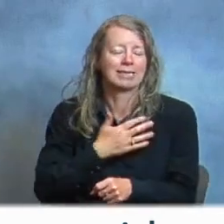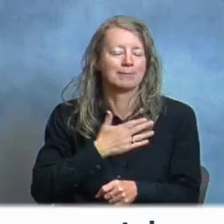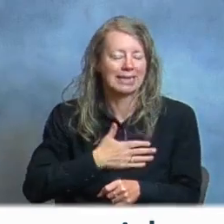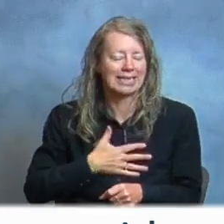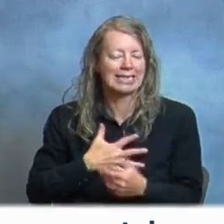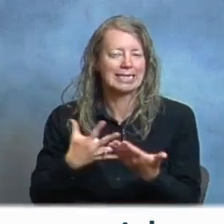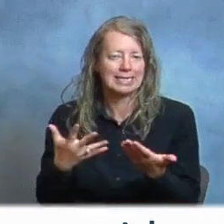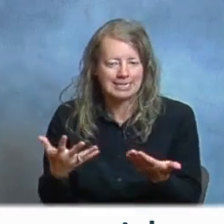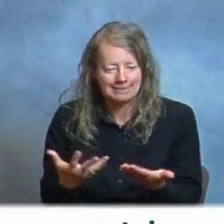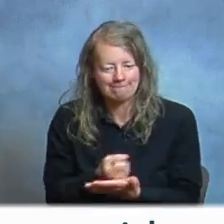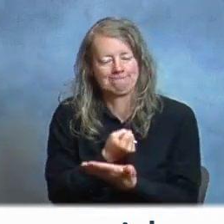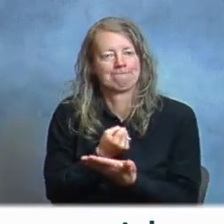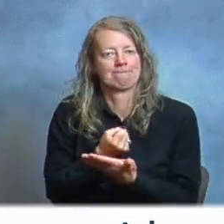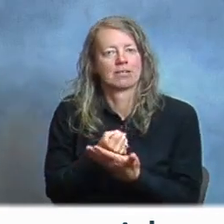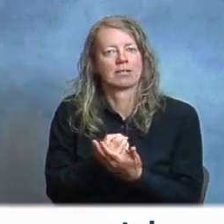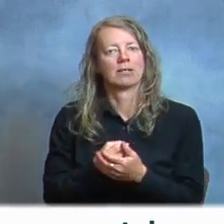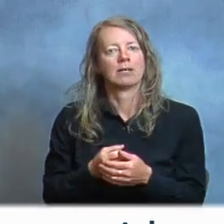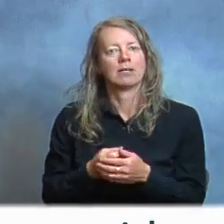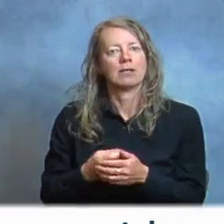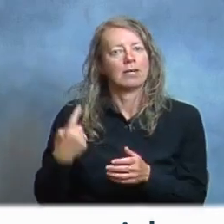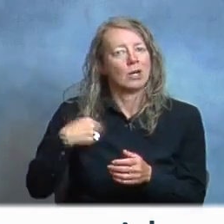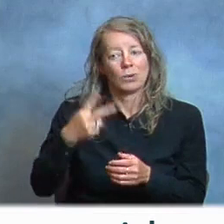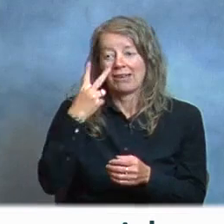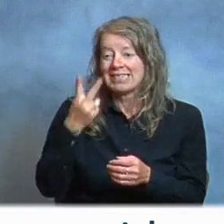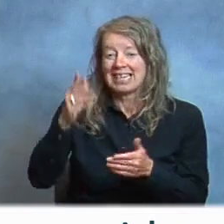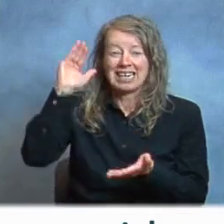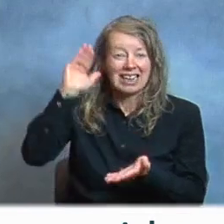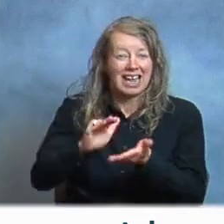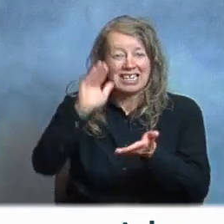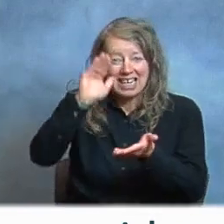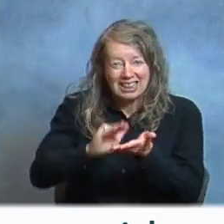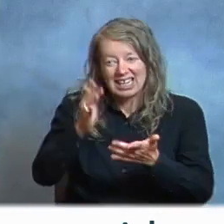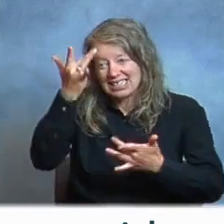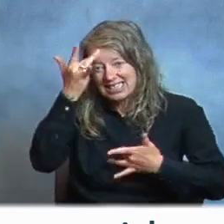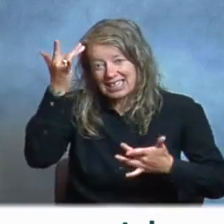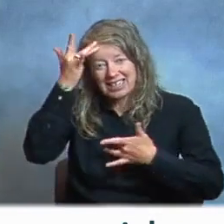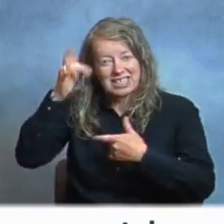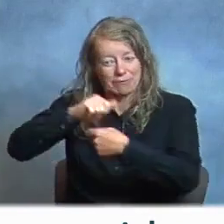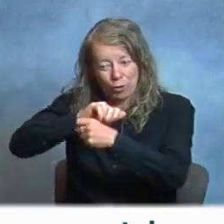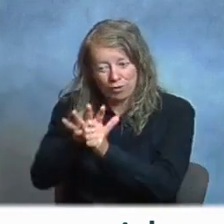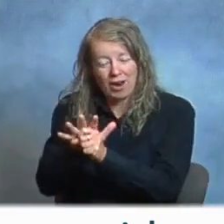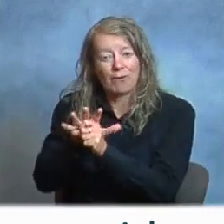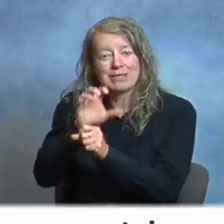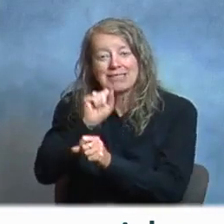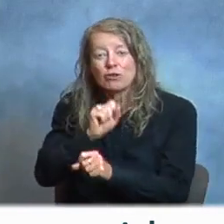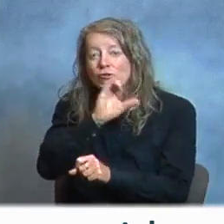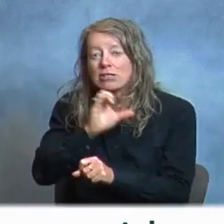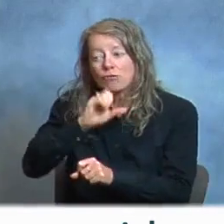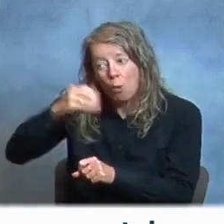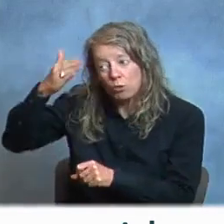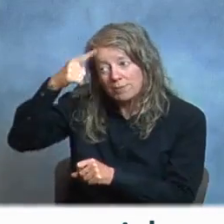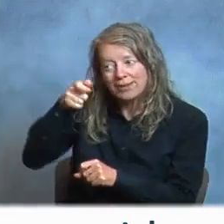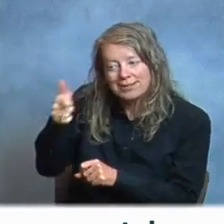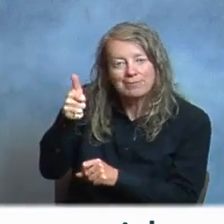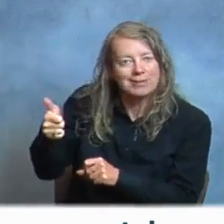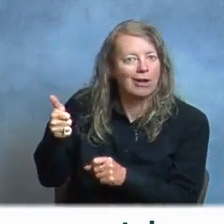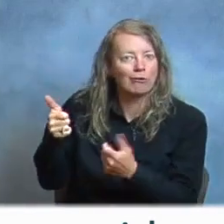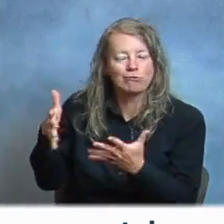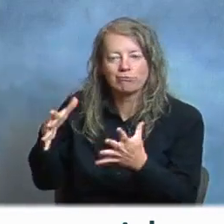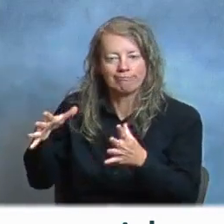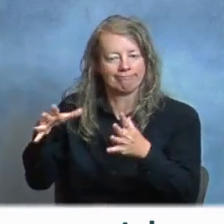so. We have seen rates of our new cases decrease in our older populations because of their embracing of that